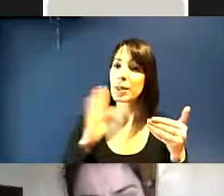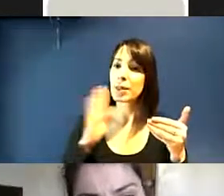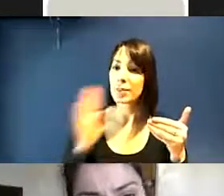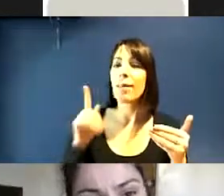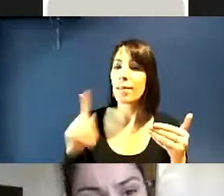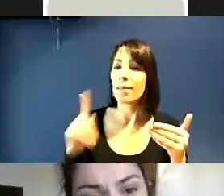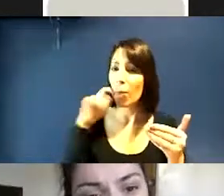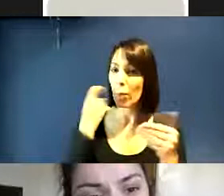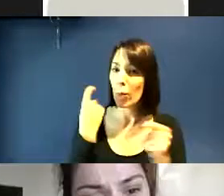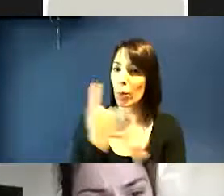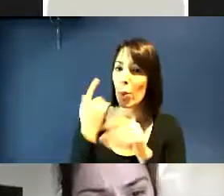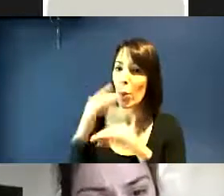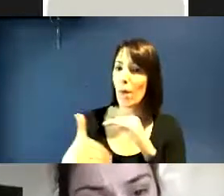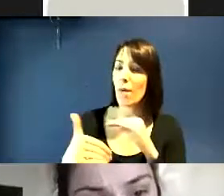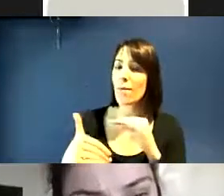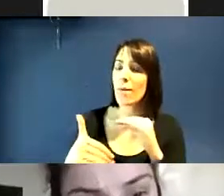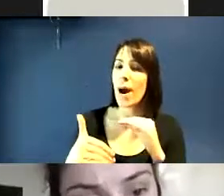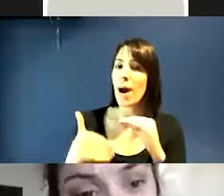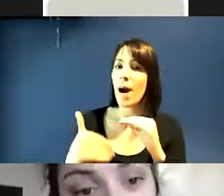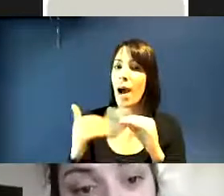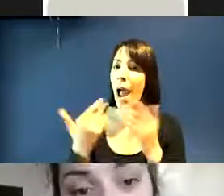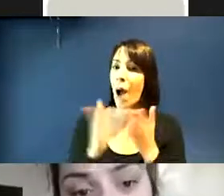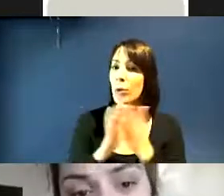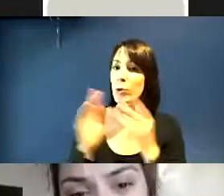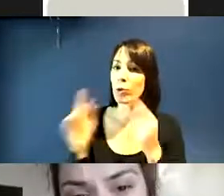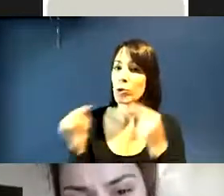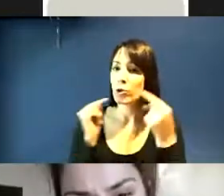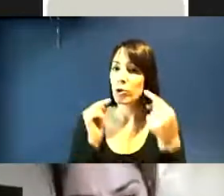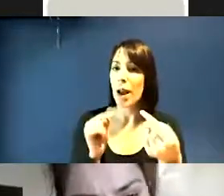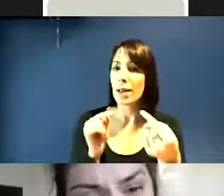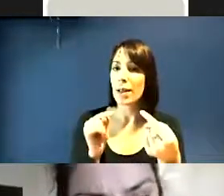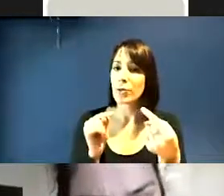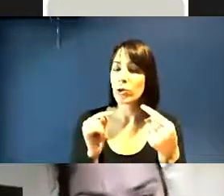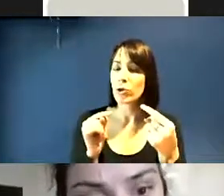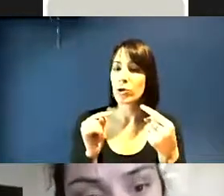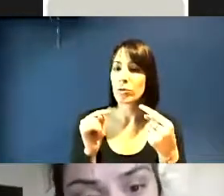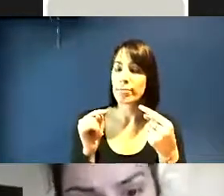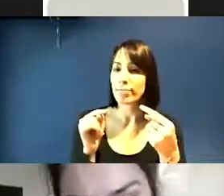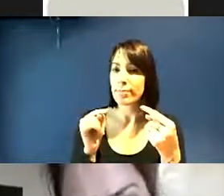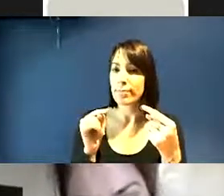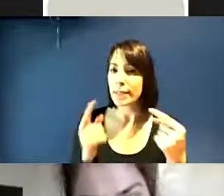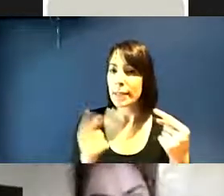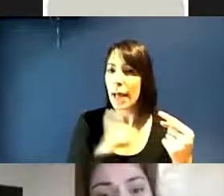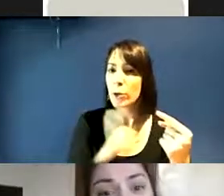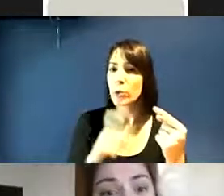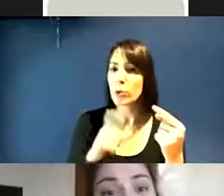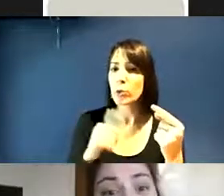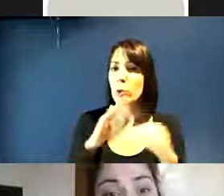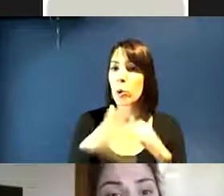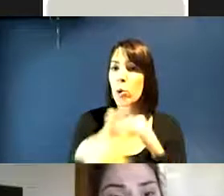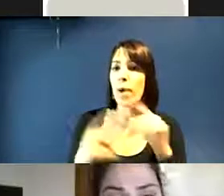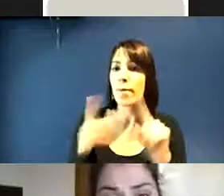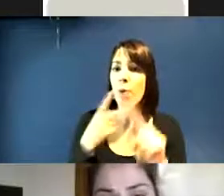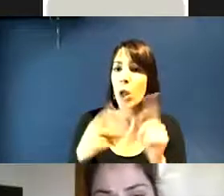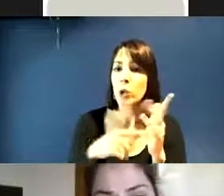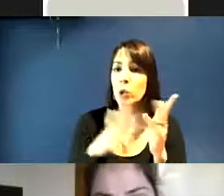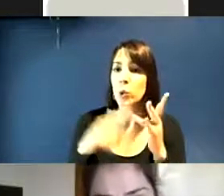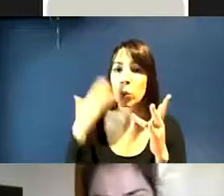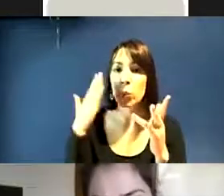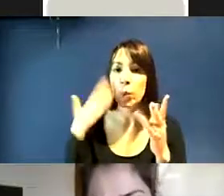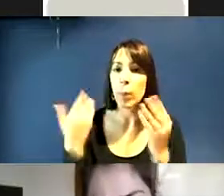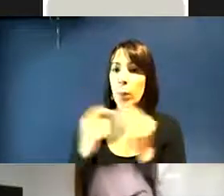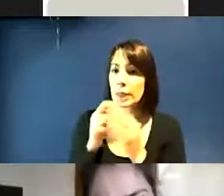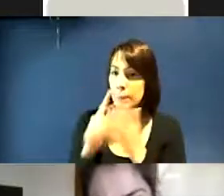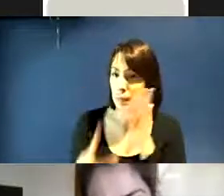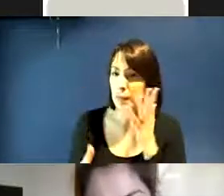of violence against women with disabilities. So in order to stop violence against women